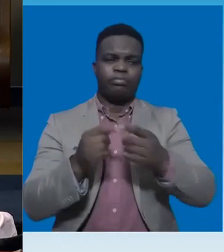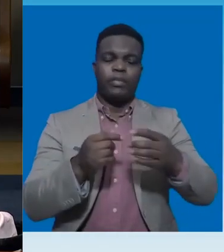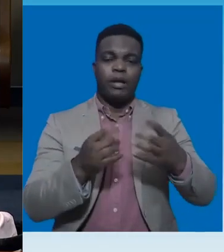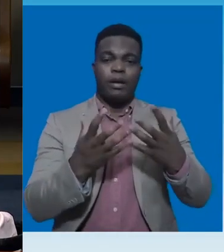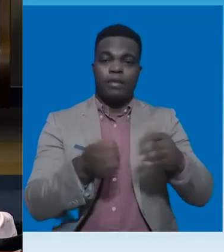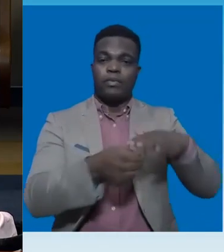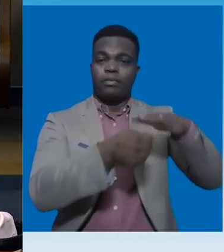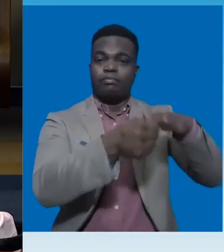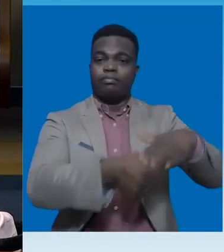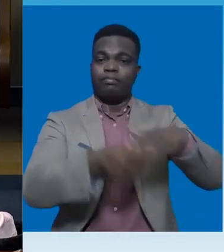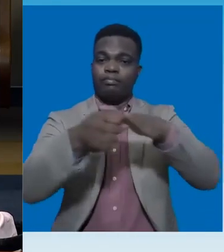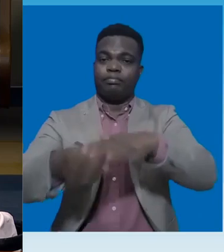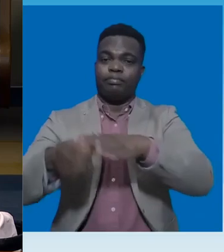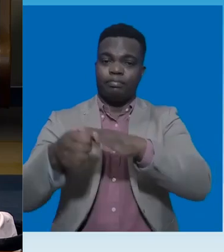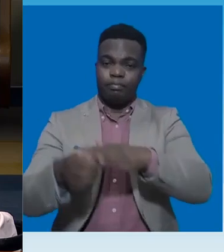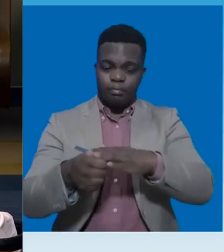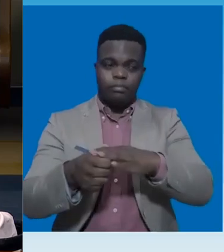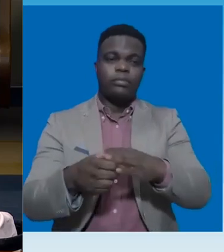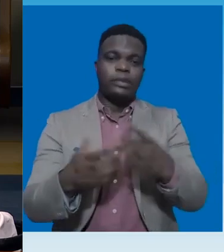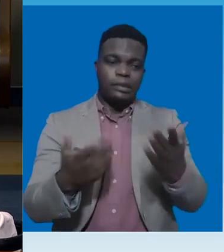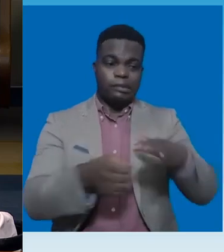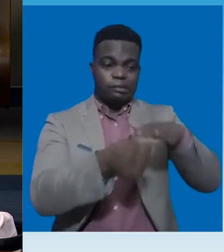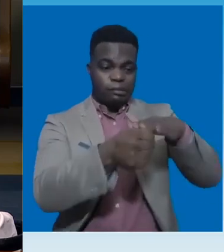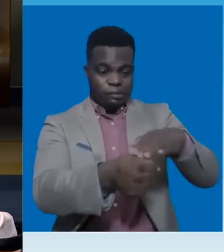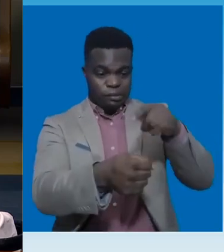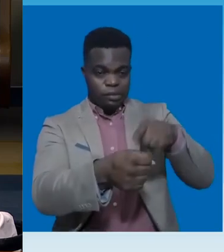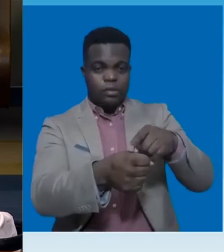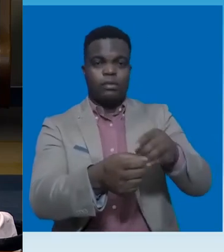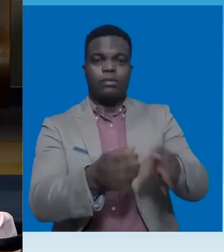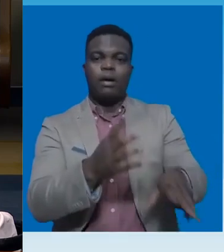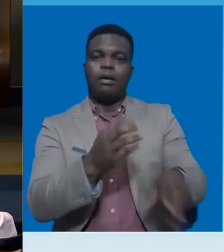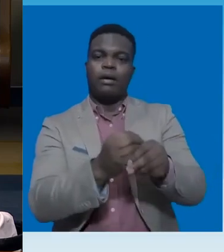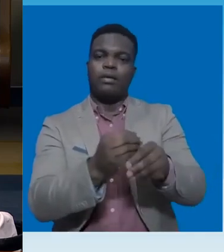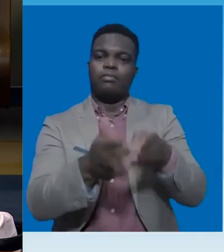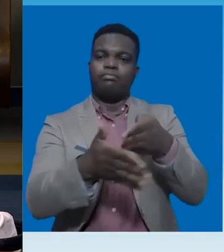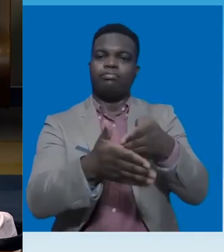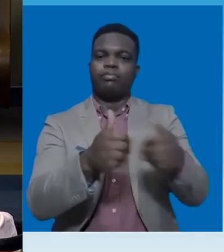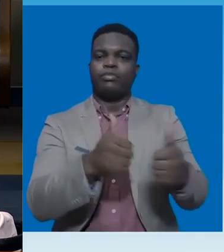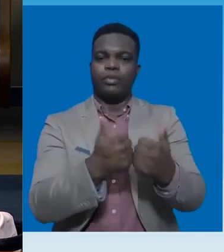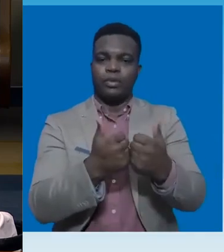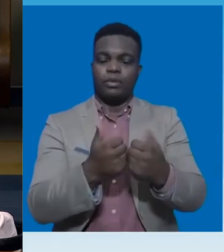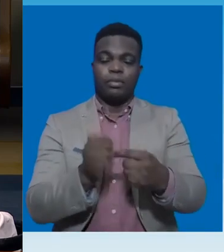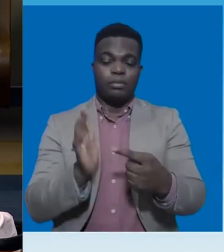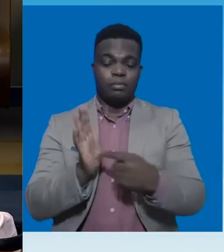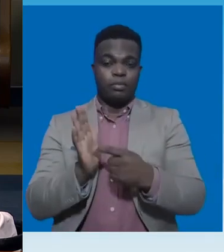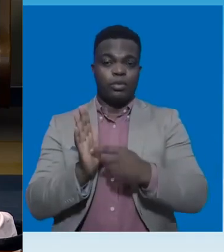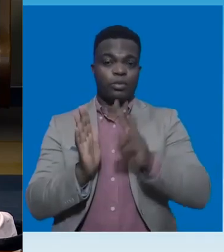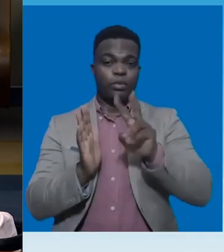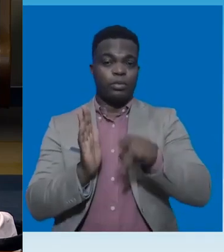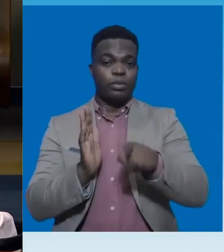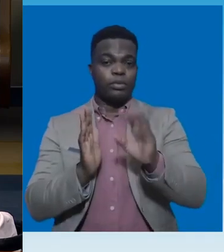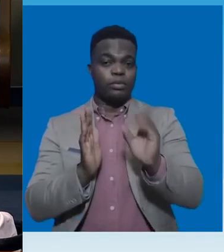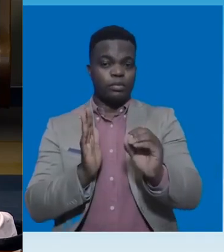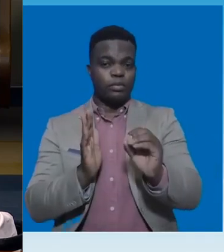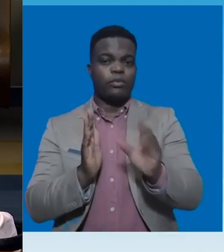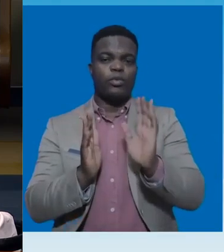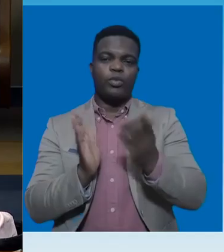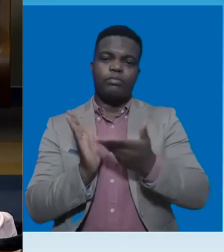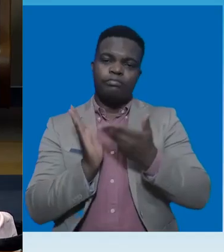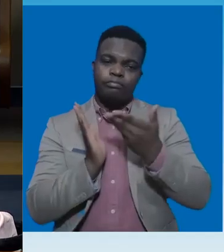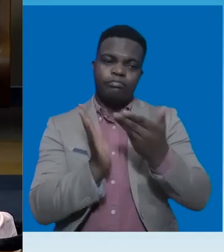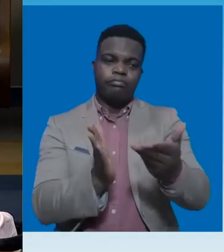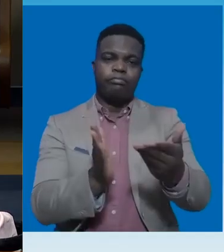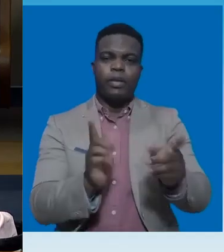challenges. UNDIS 2.0 must enable more nuanced intersectional approaches